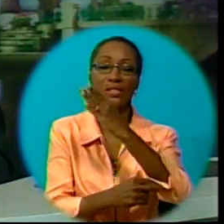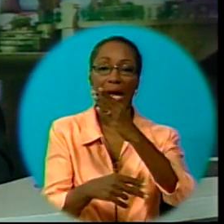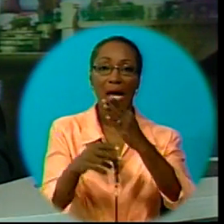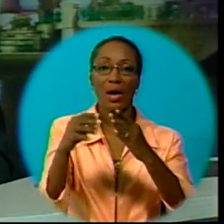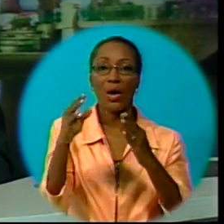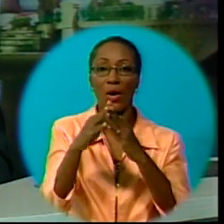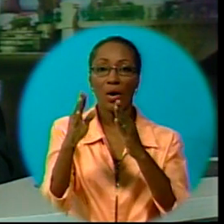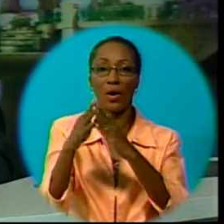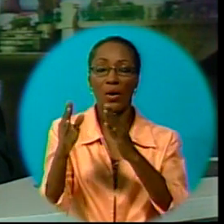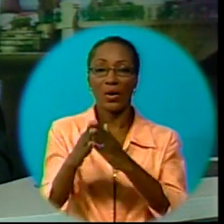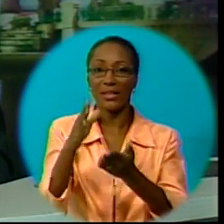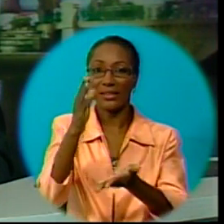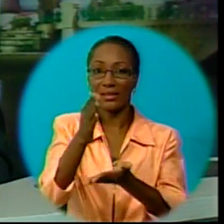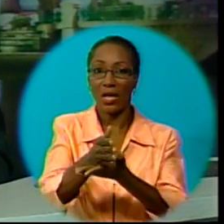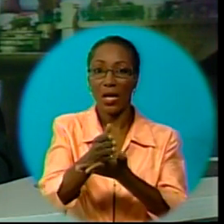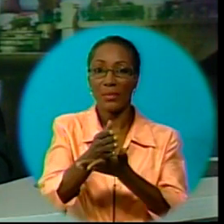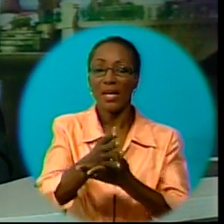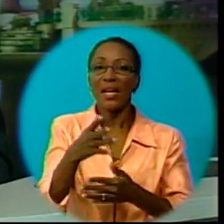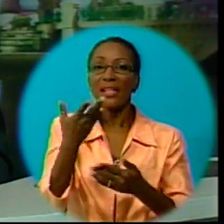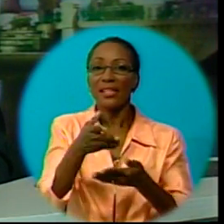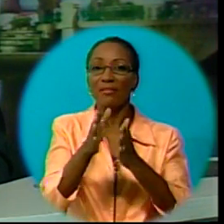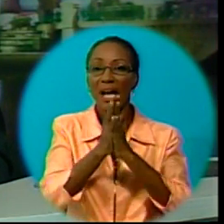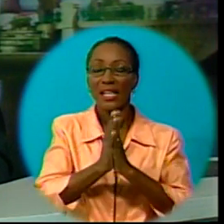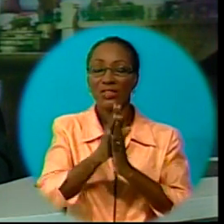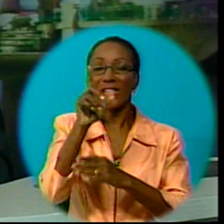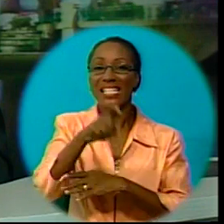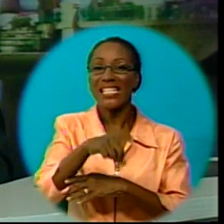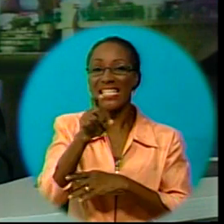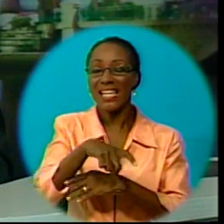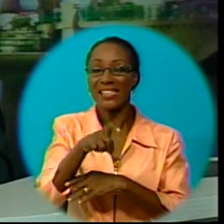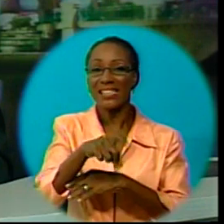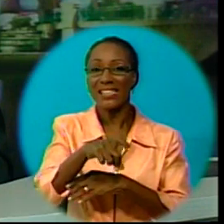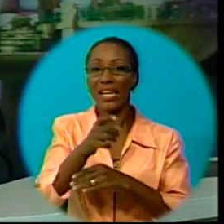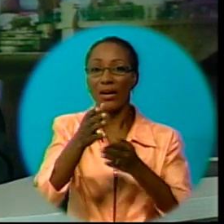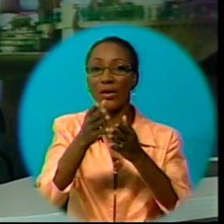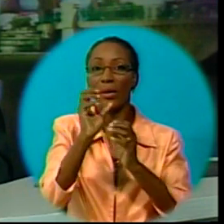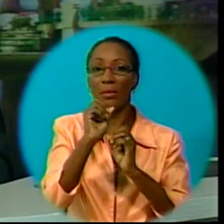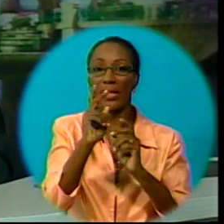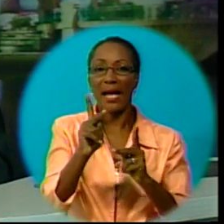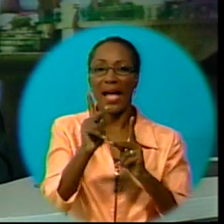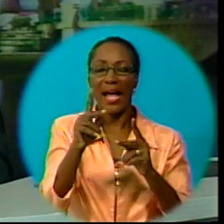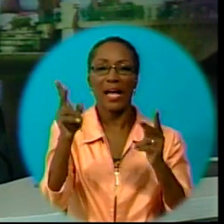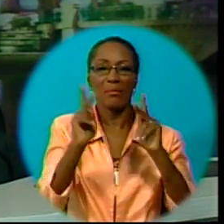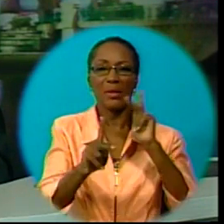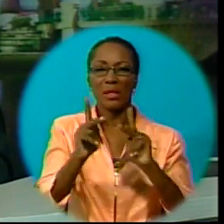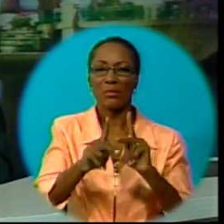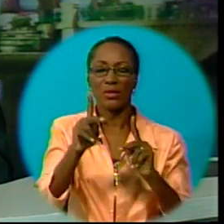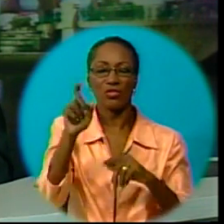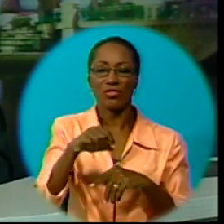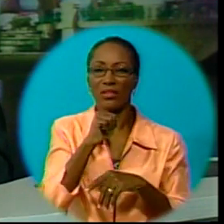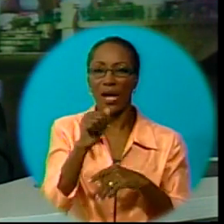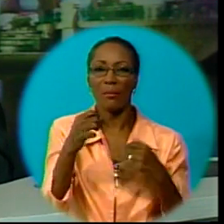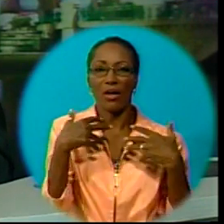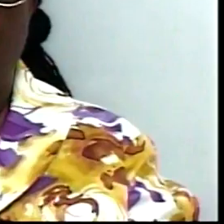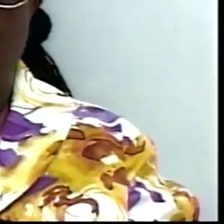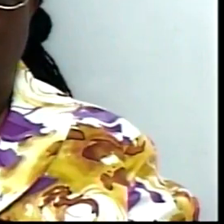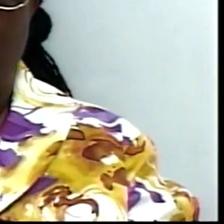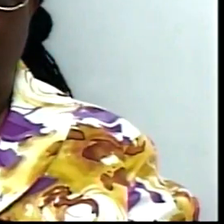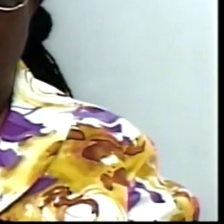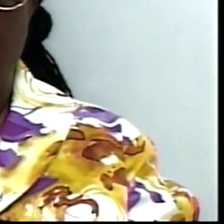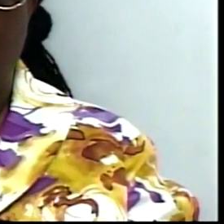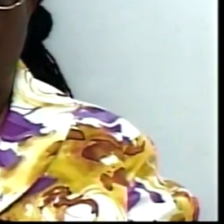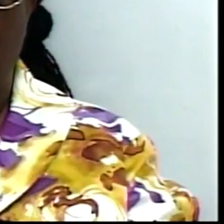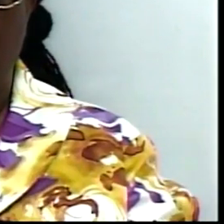they've sought the necessary permissions from the store owners, and she says the public need not be afraid of the animals. We know that